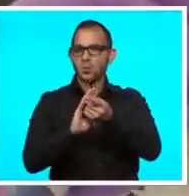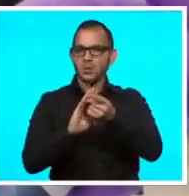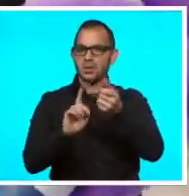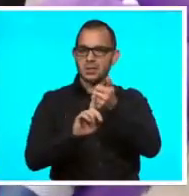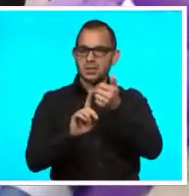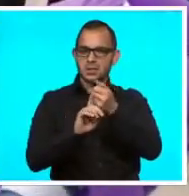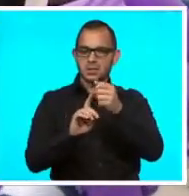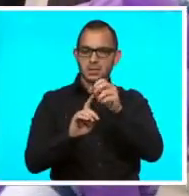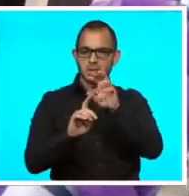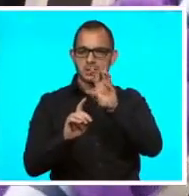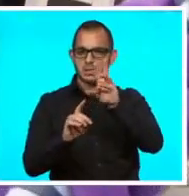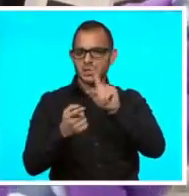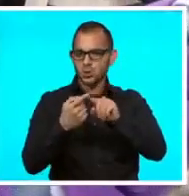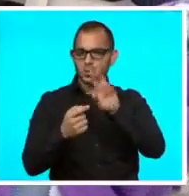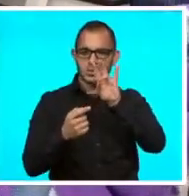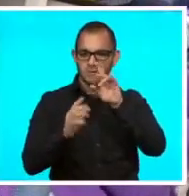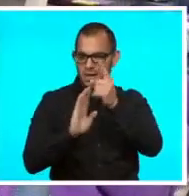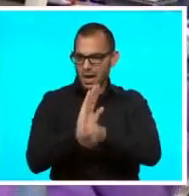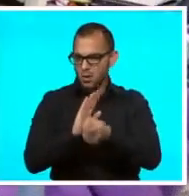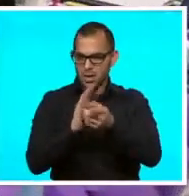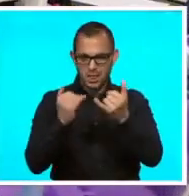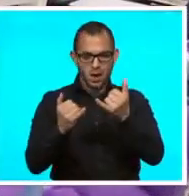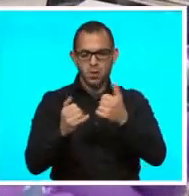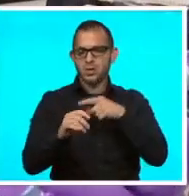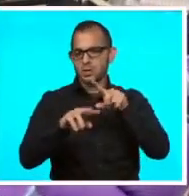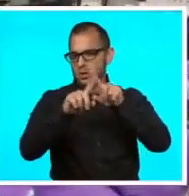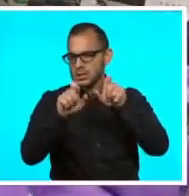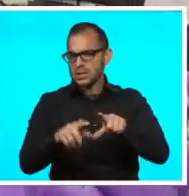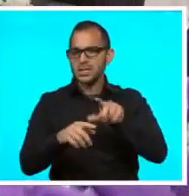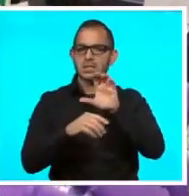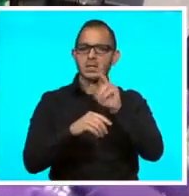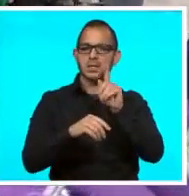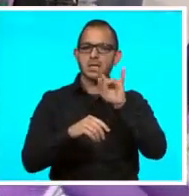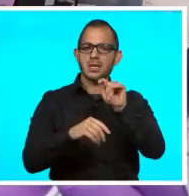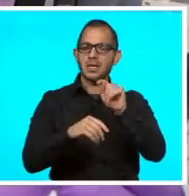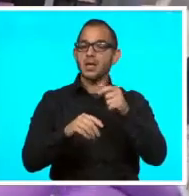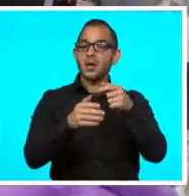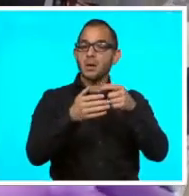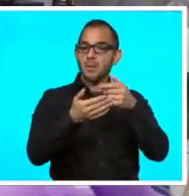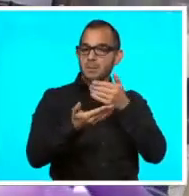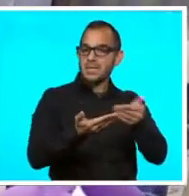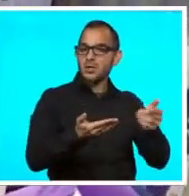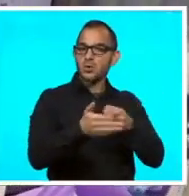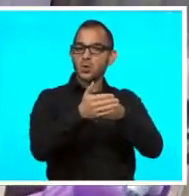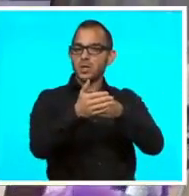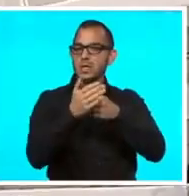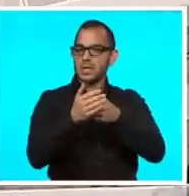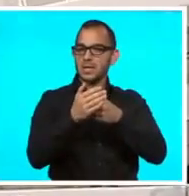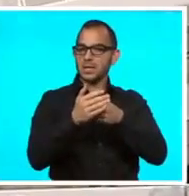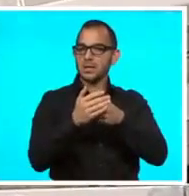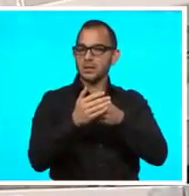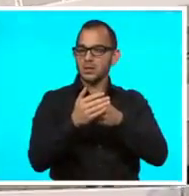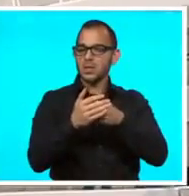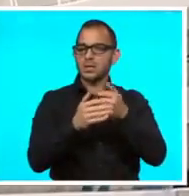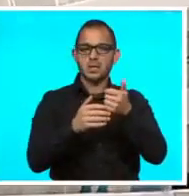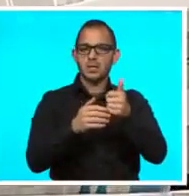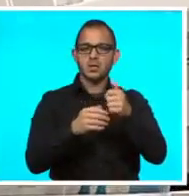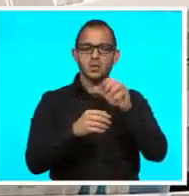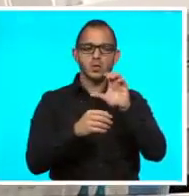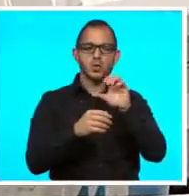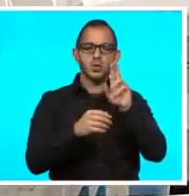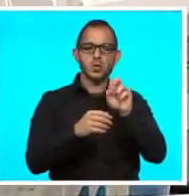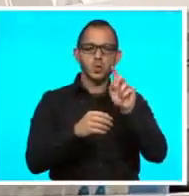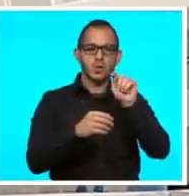the CDC to design their own COVID-19 testing kit. The materials needed for UTRGV's testing kits are just the Q-tip